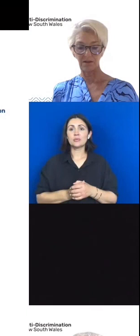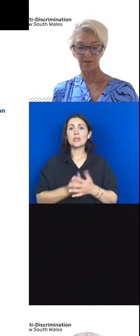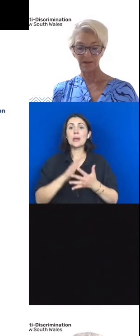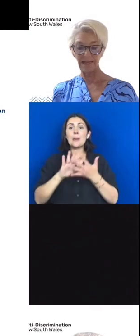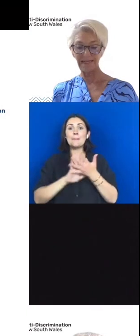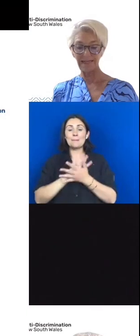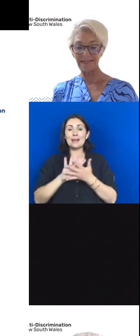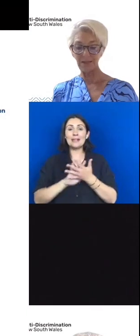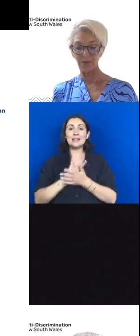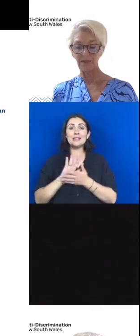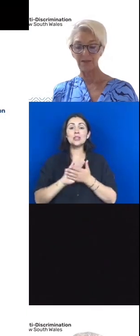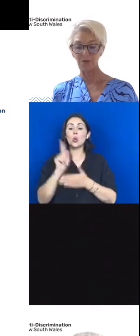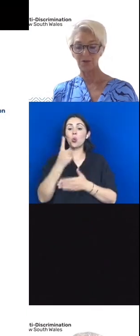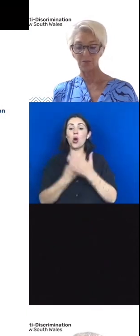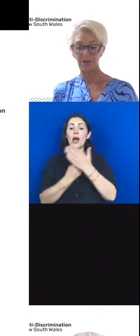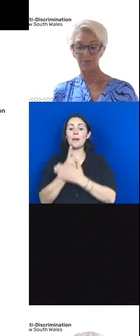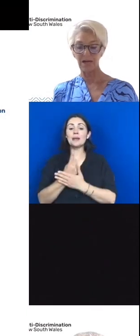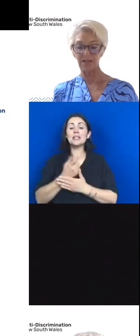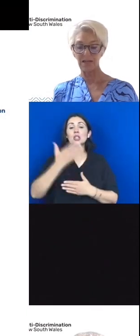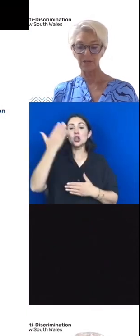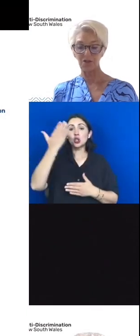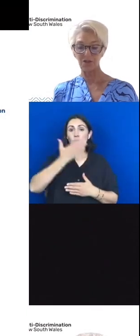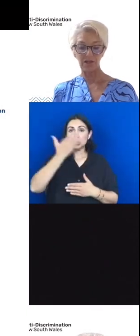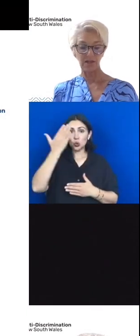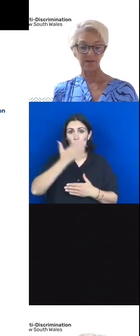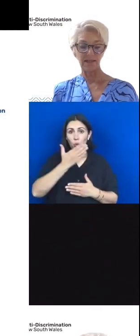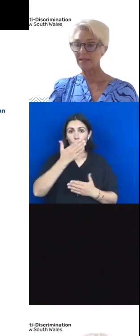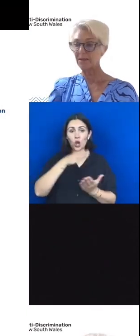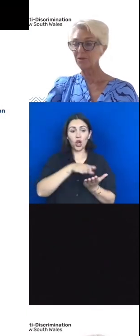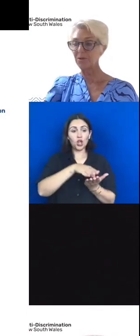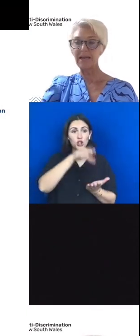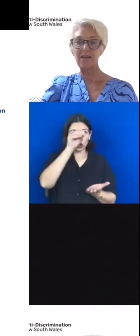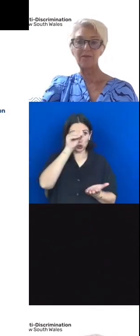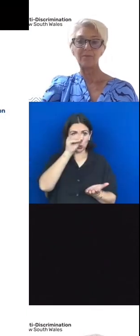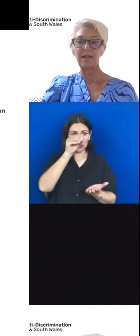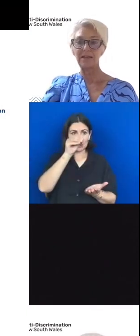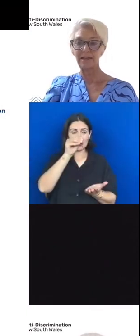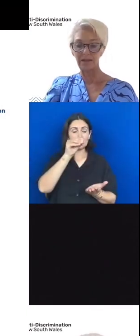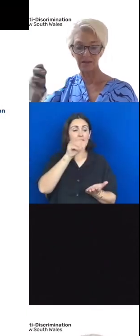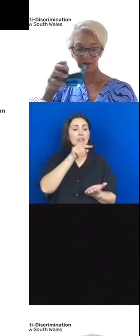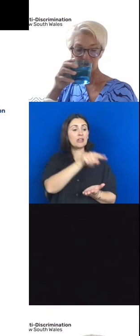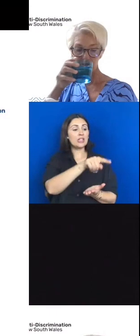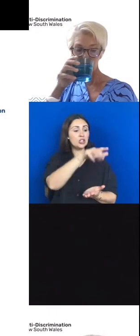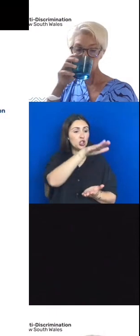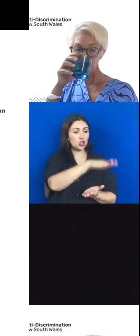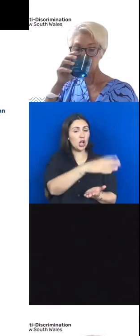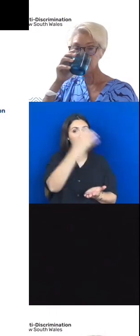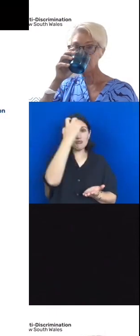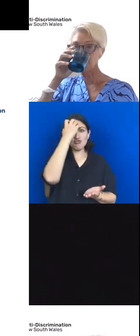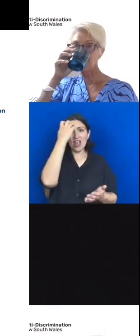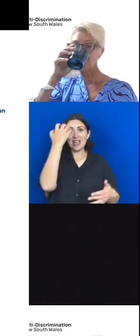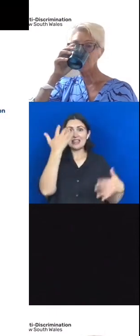student that excluded a student with brain damage that led him to behave badly.